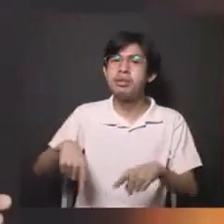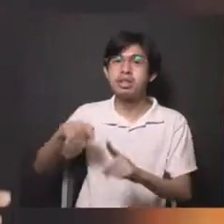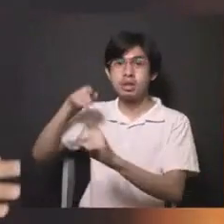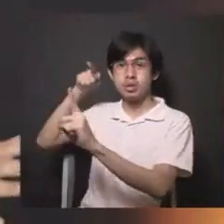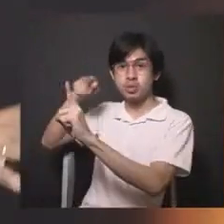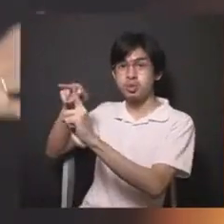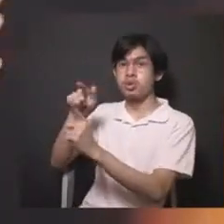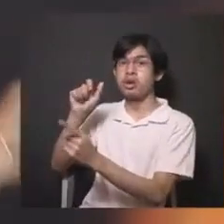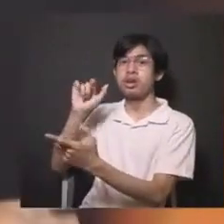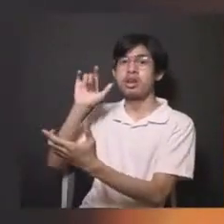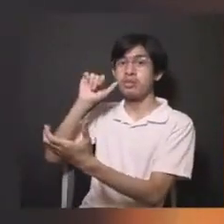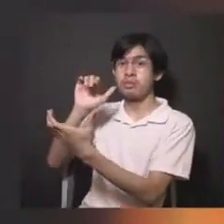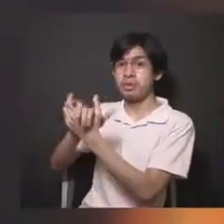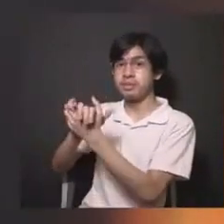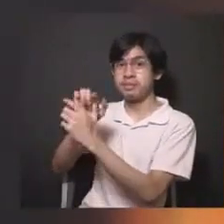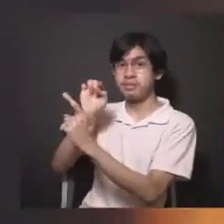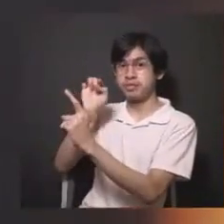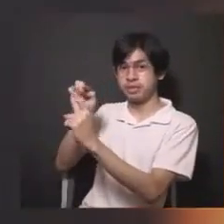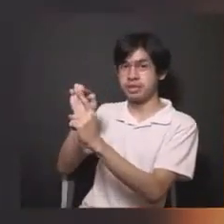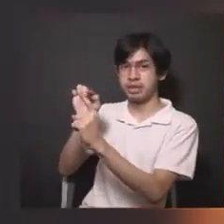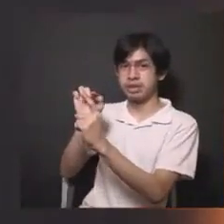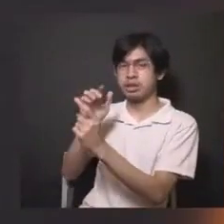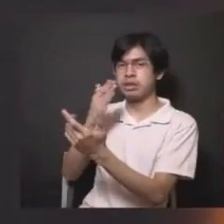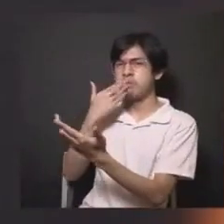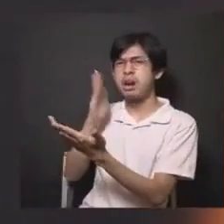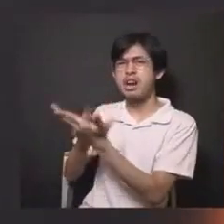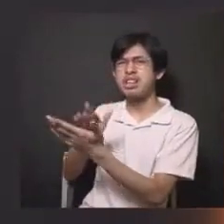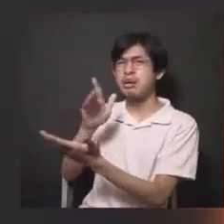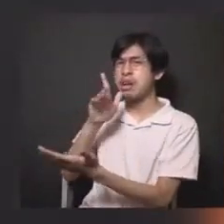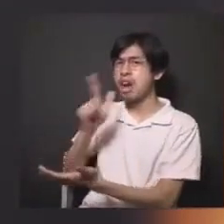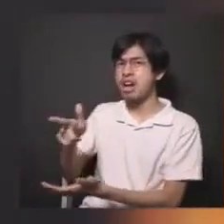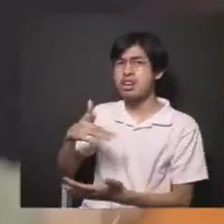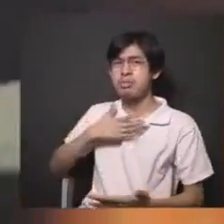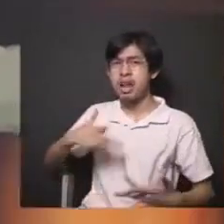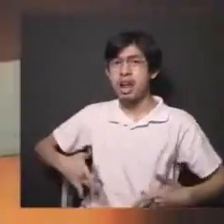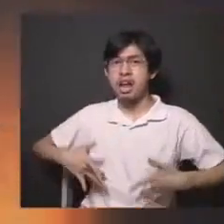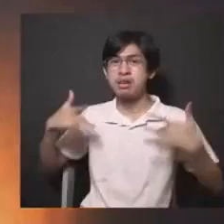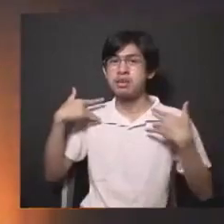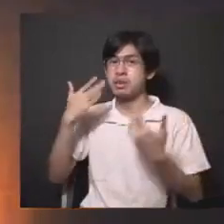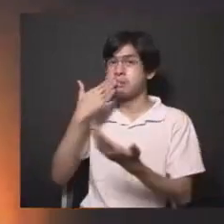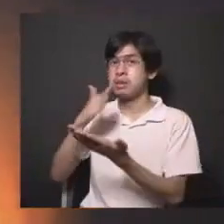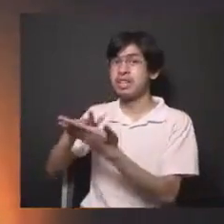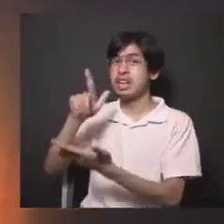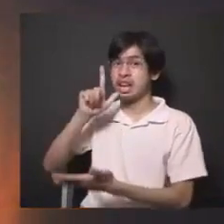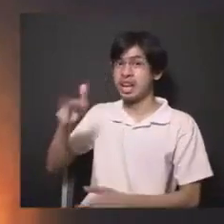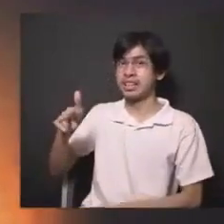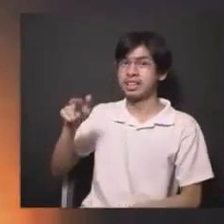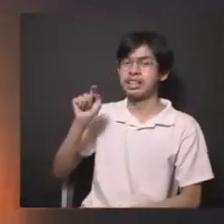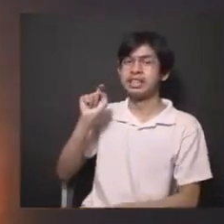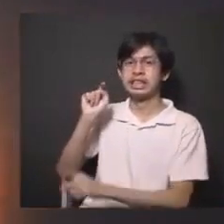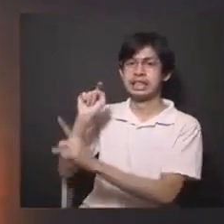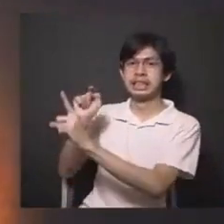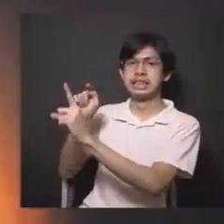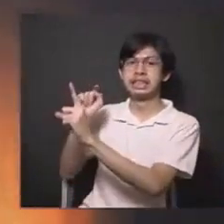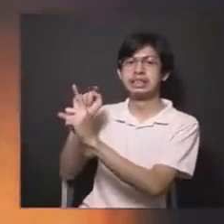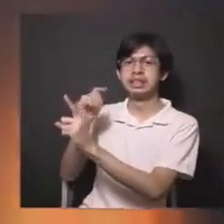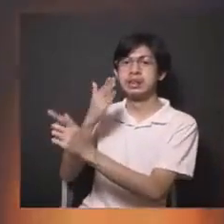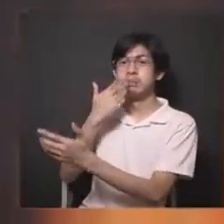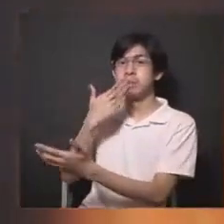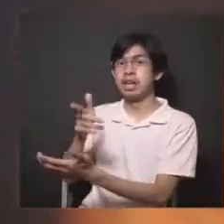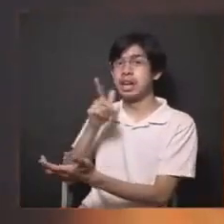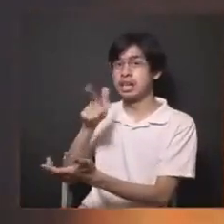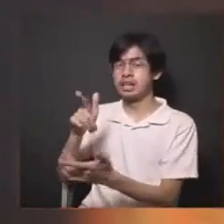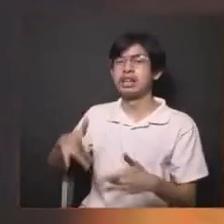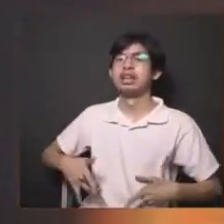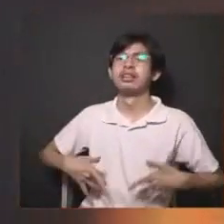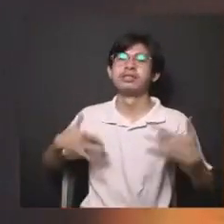ikaw ang malas ng buhay ko. You are the bad luck of my life." Now, that's a